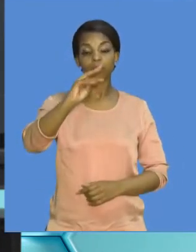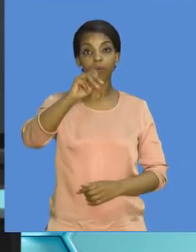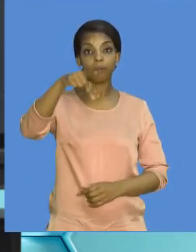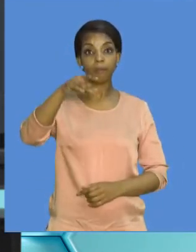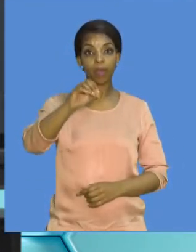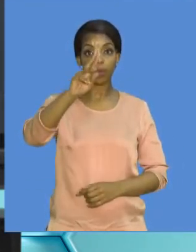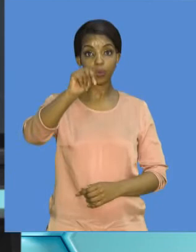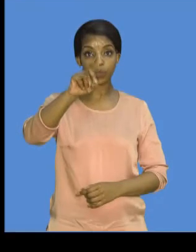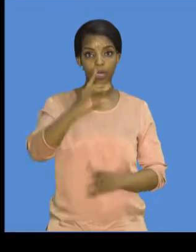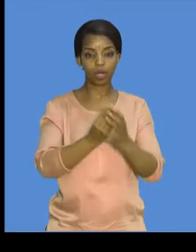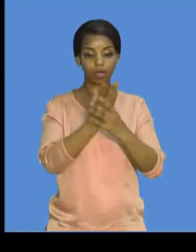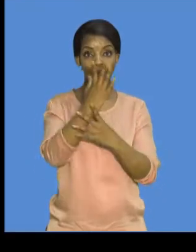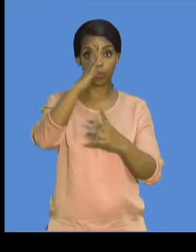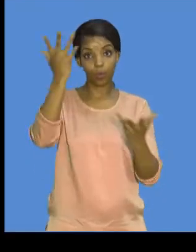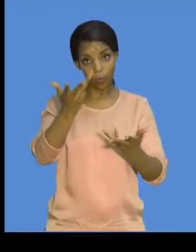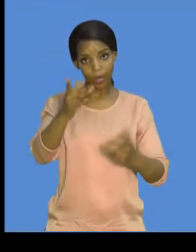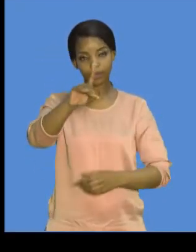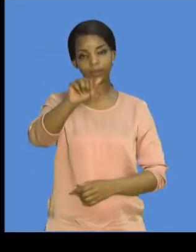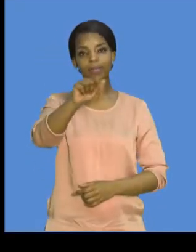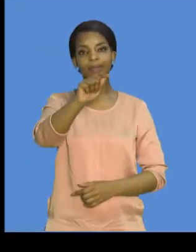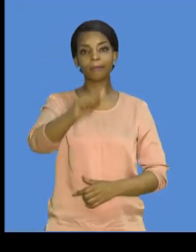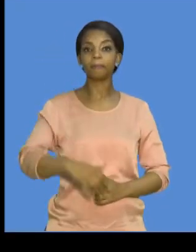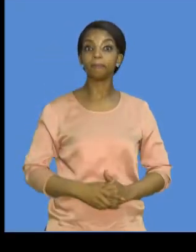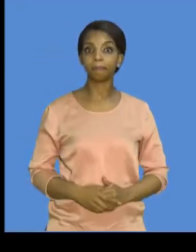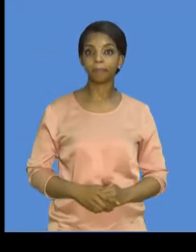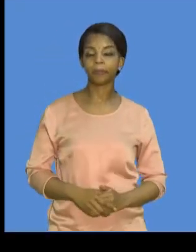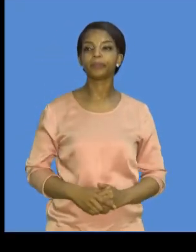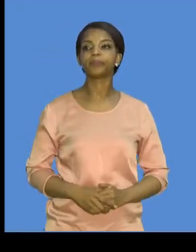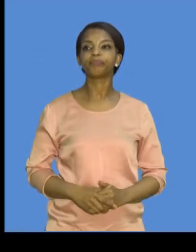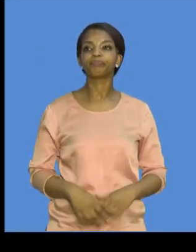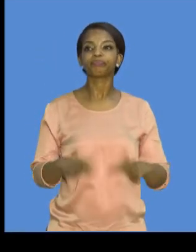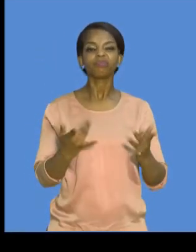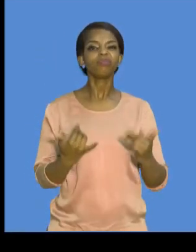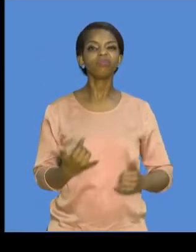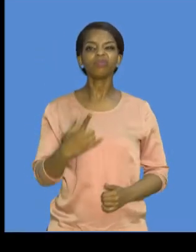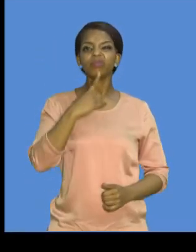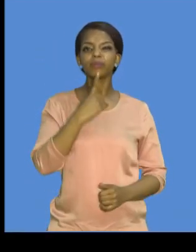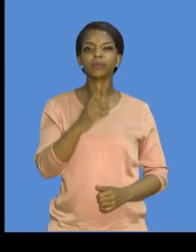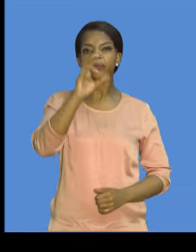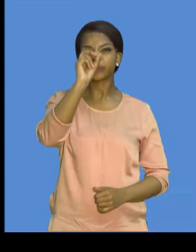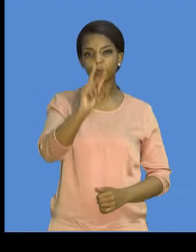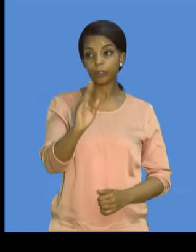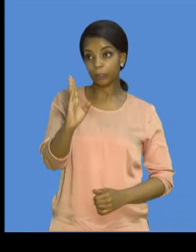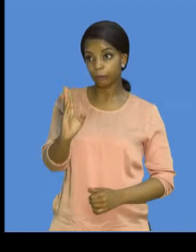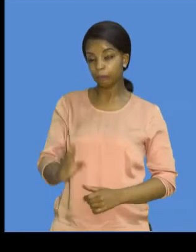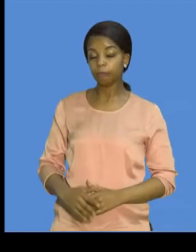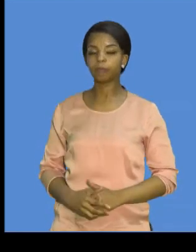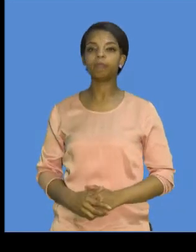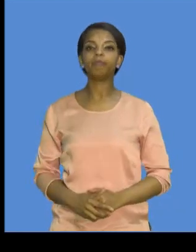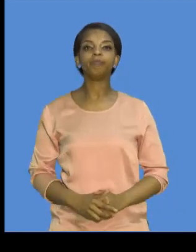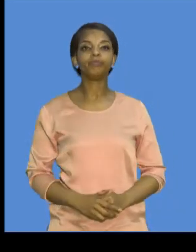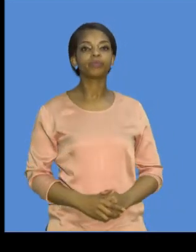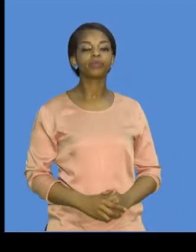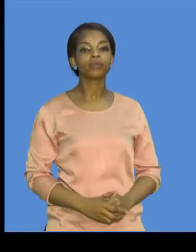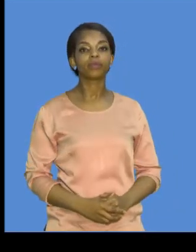data. Now, we said we are still looking at compound growth and we're looking at data. Now,